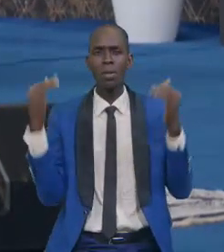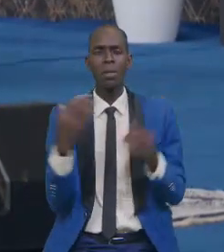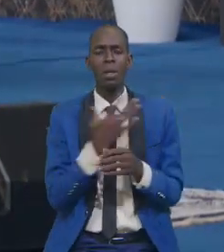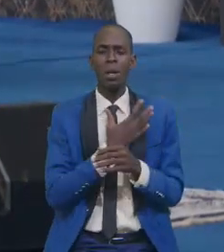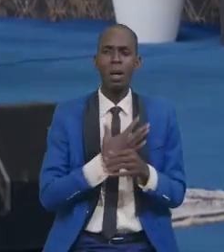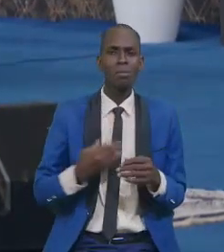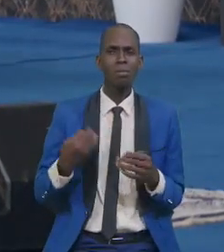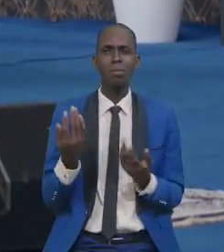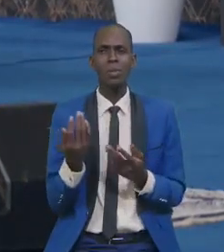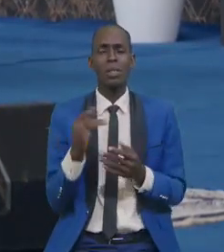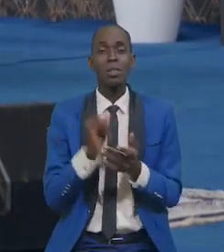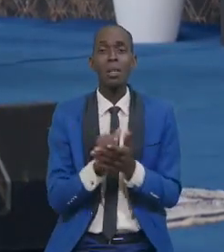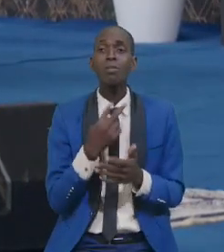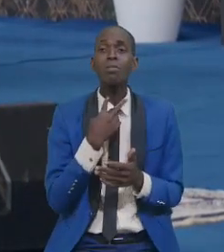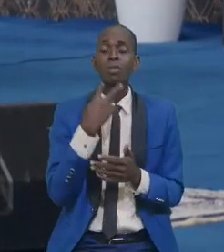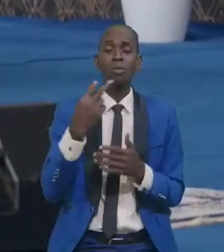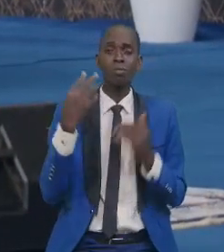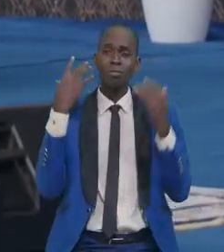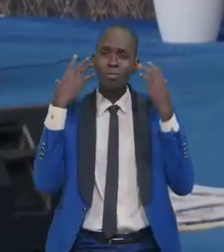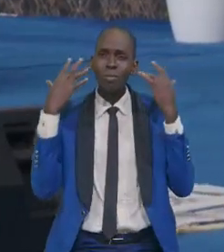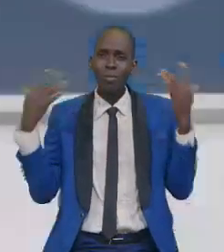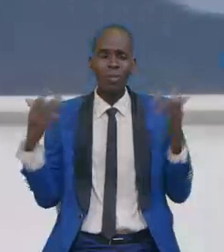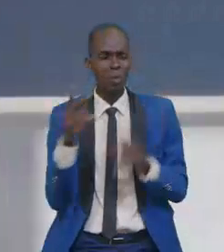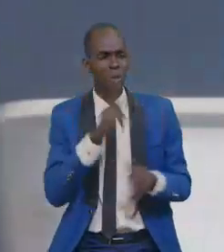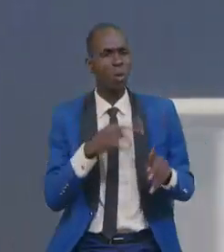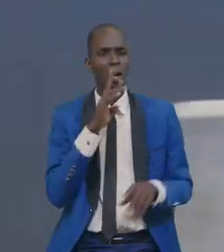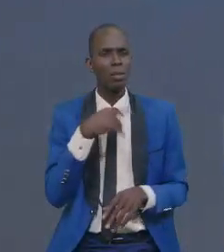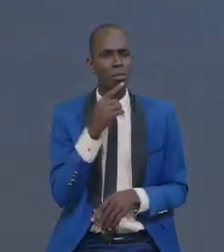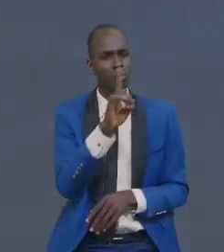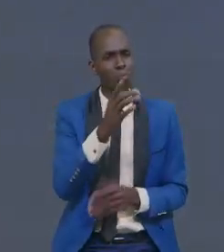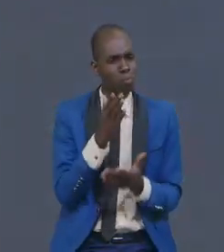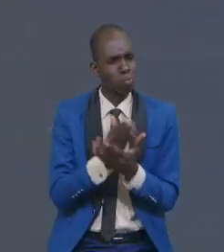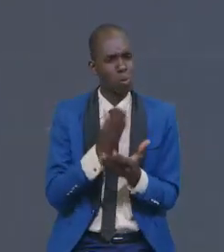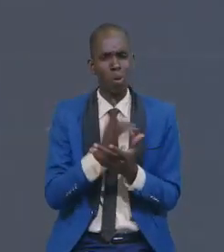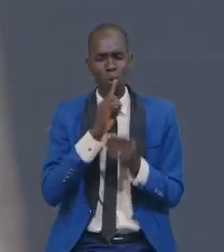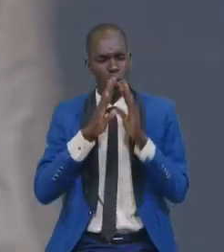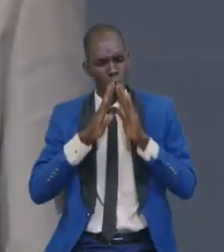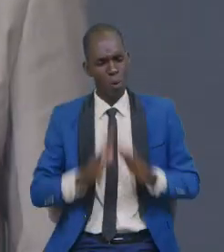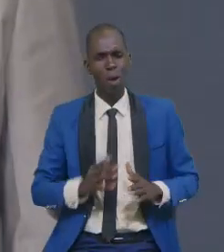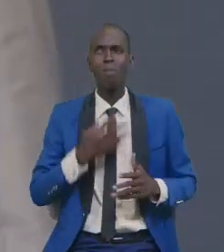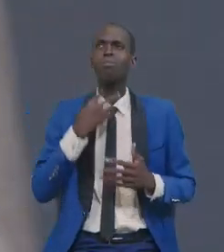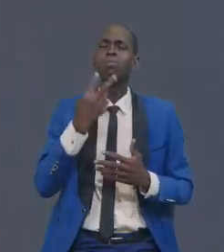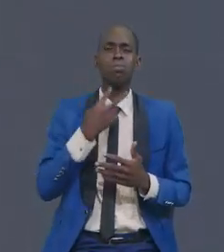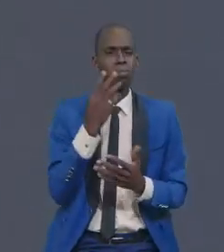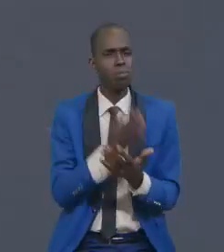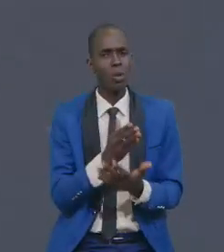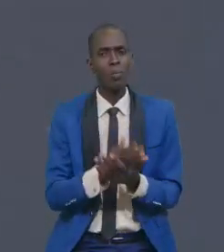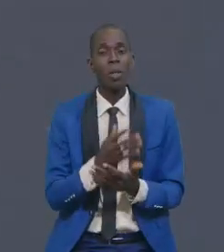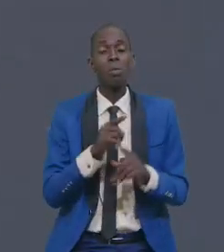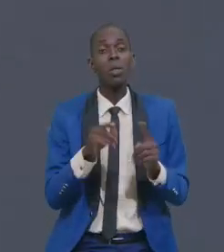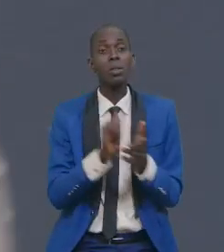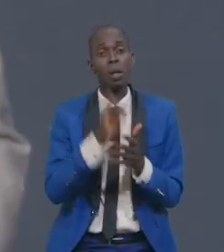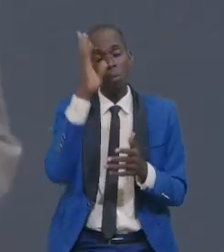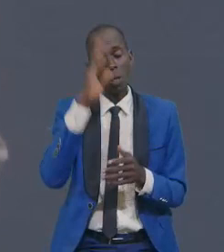the strange noise, extraneous noise, is saying, shut up, shut up, shut down. And the man cried a great deal